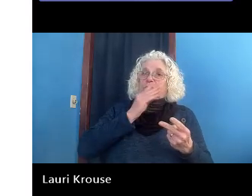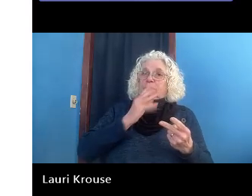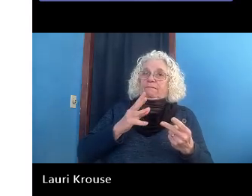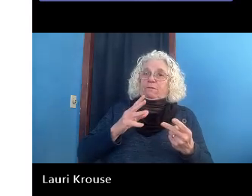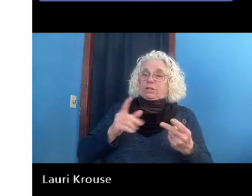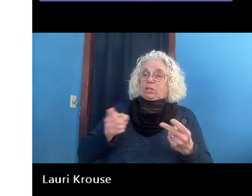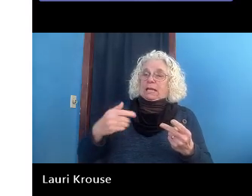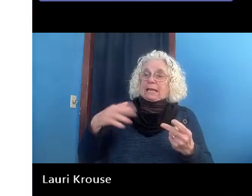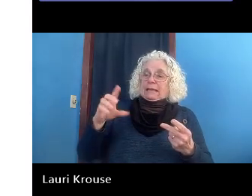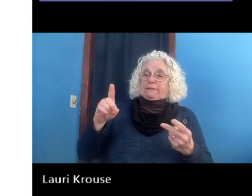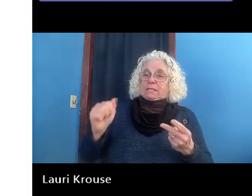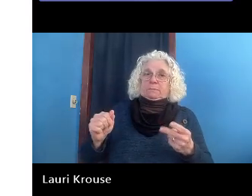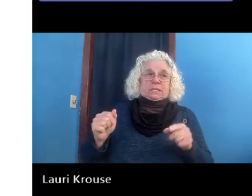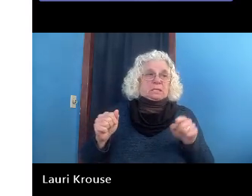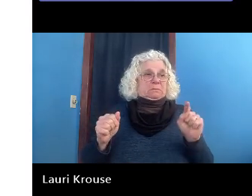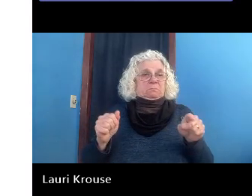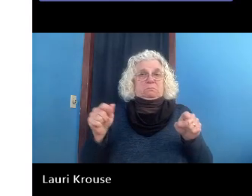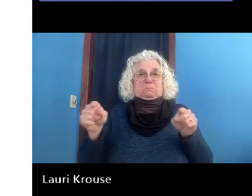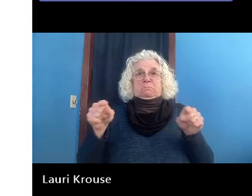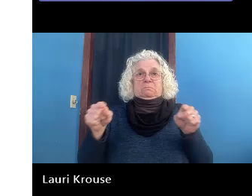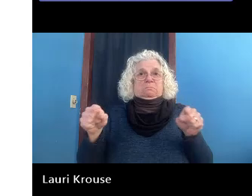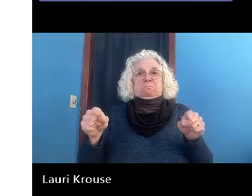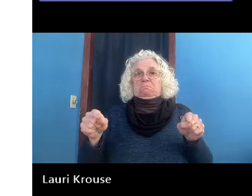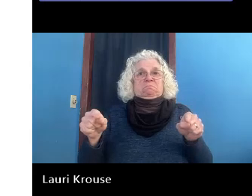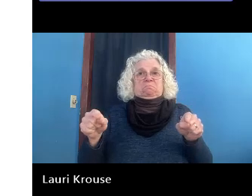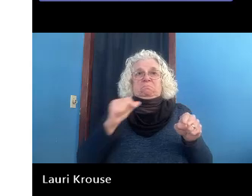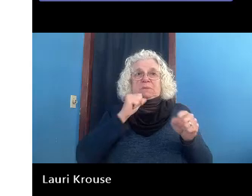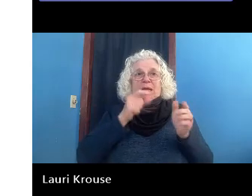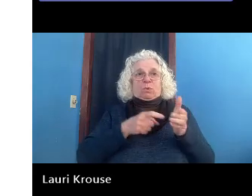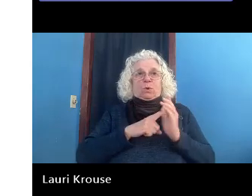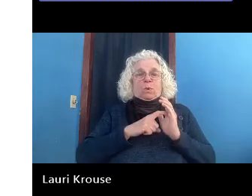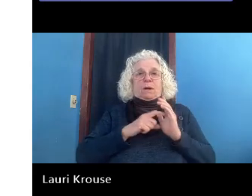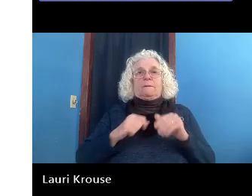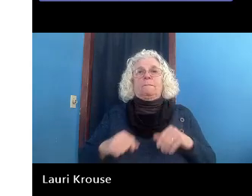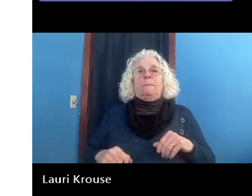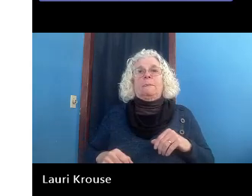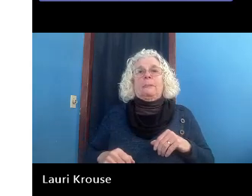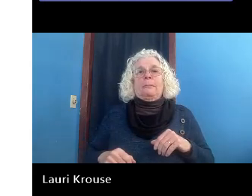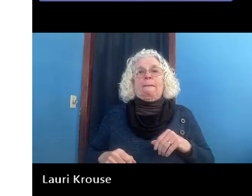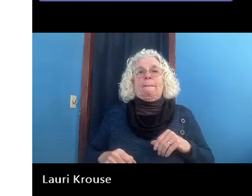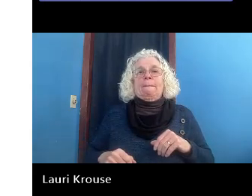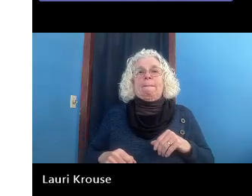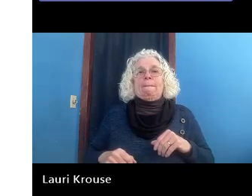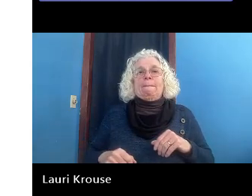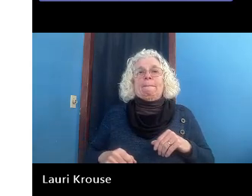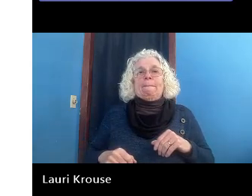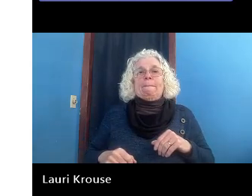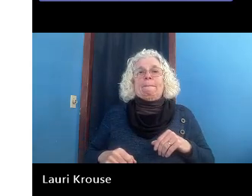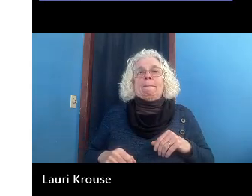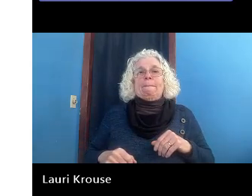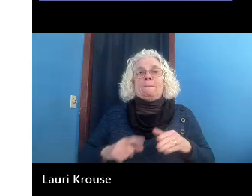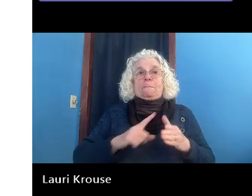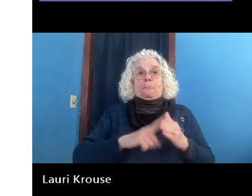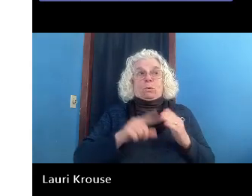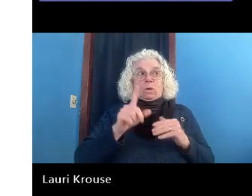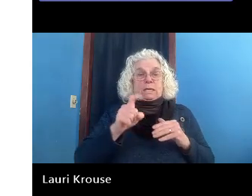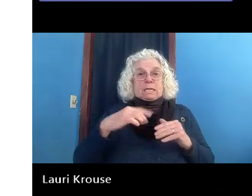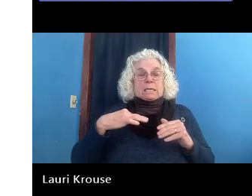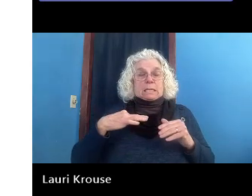and the specific employee or applicant, right? The only thing that we would need after, the